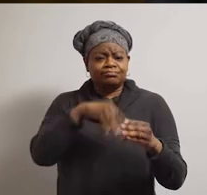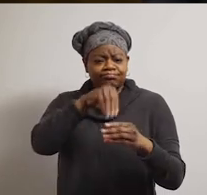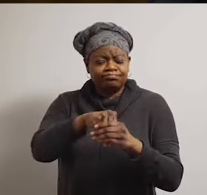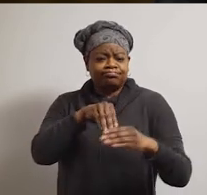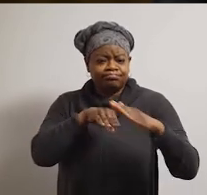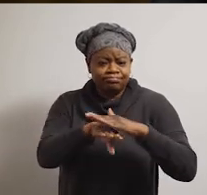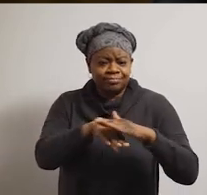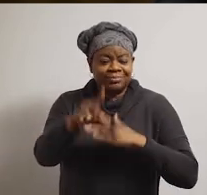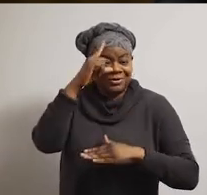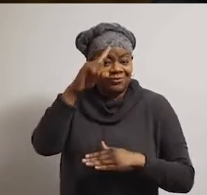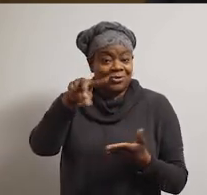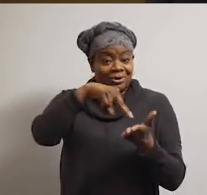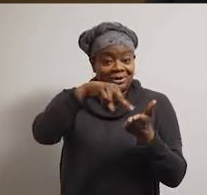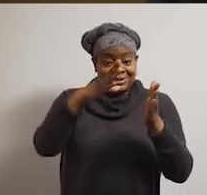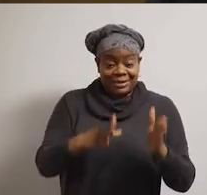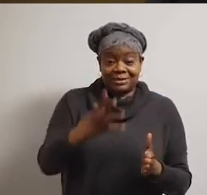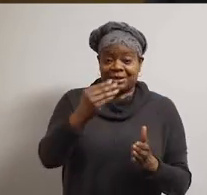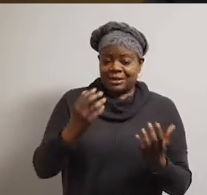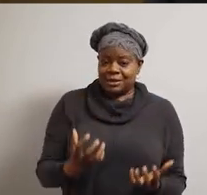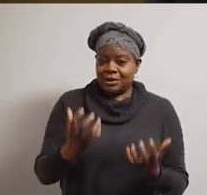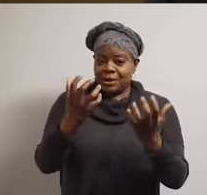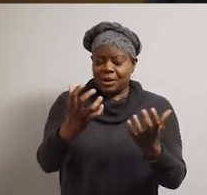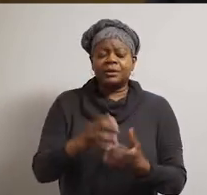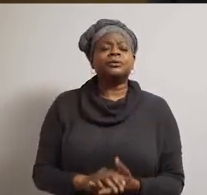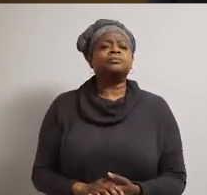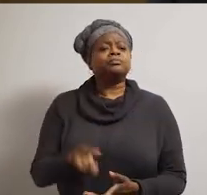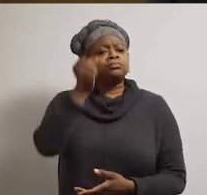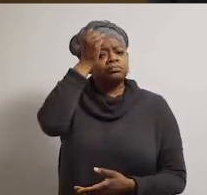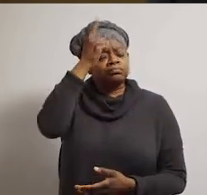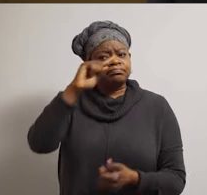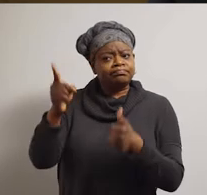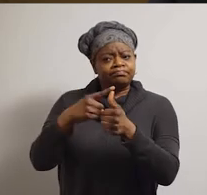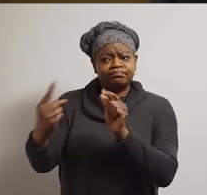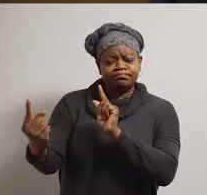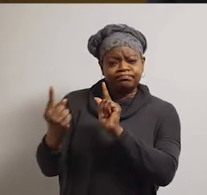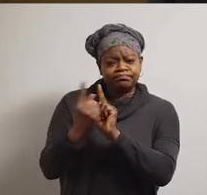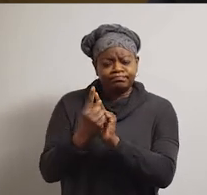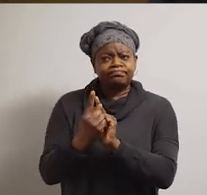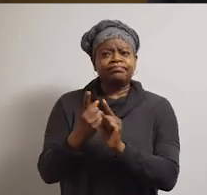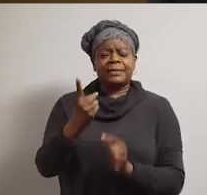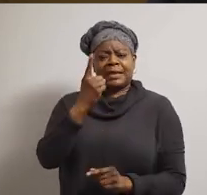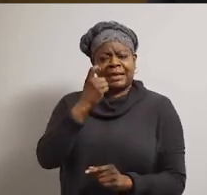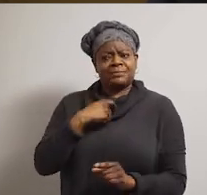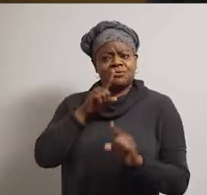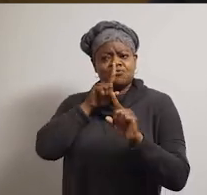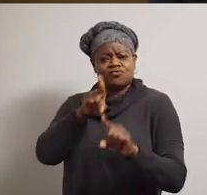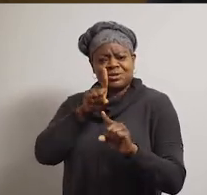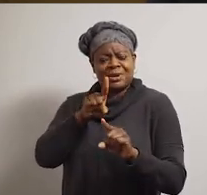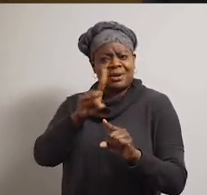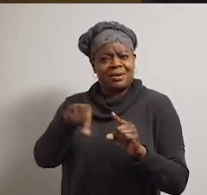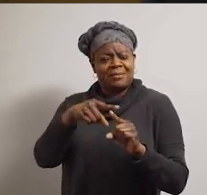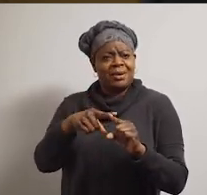both our performers and our audience. When I was first approached to respond to this collection through movement, I